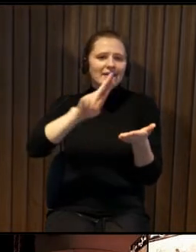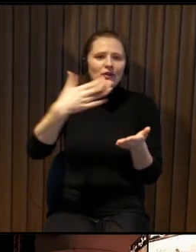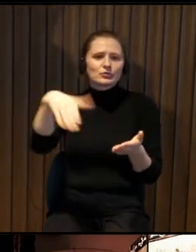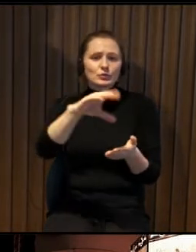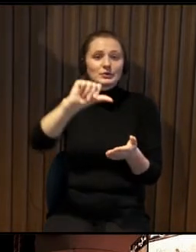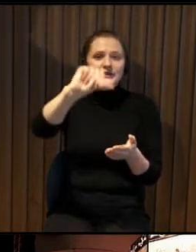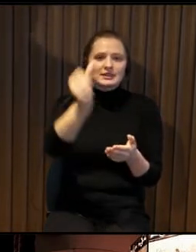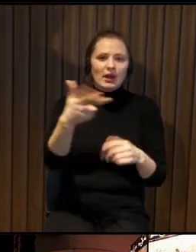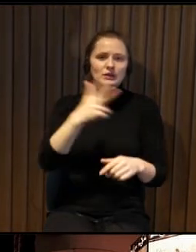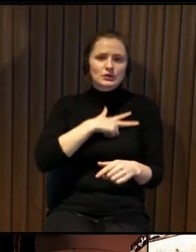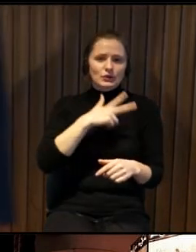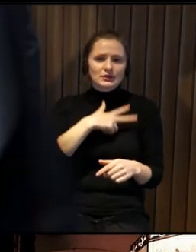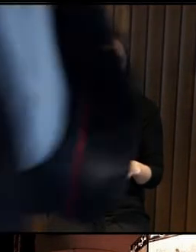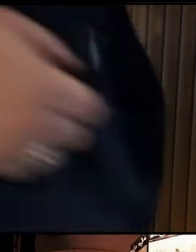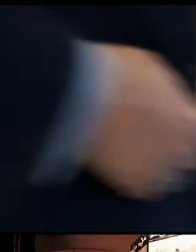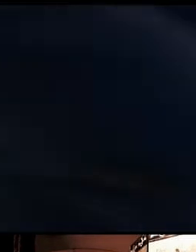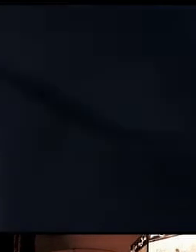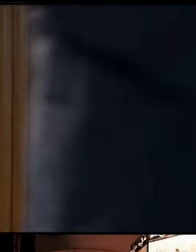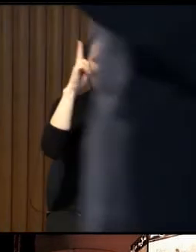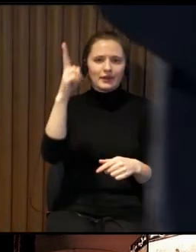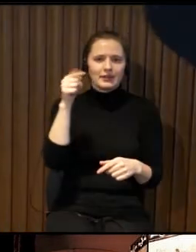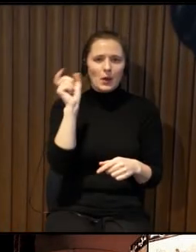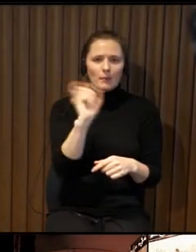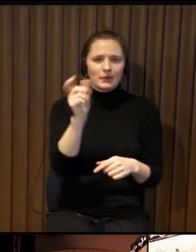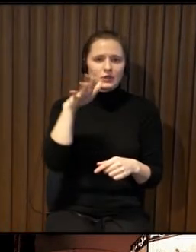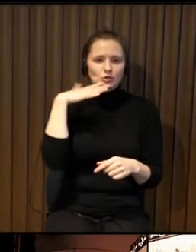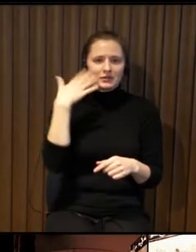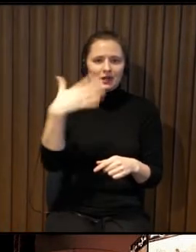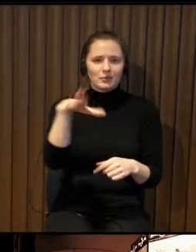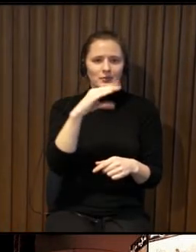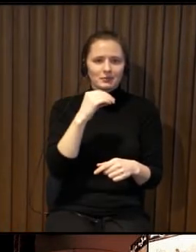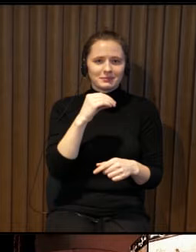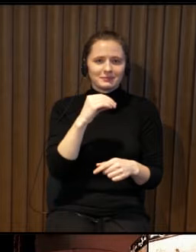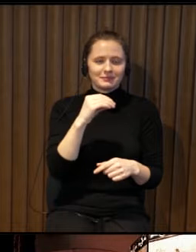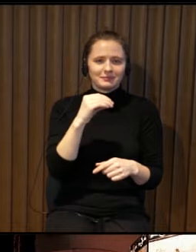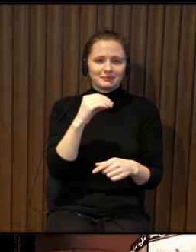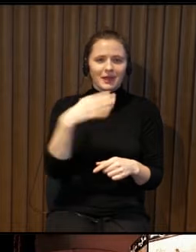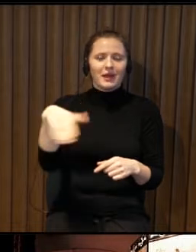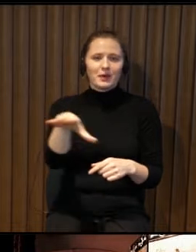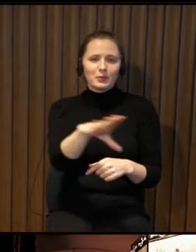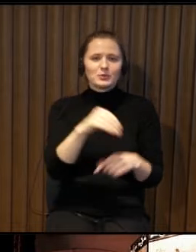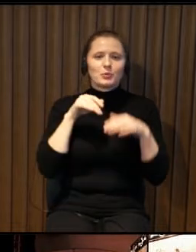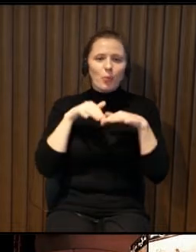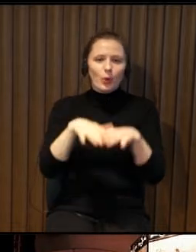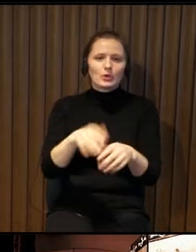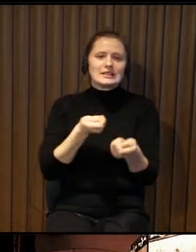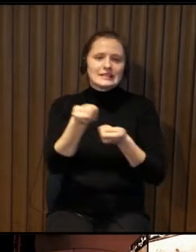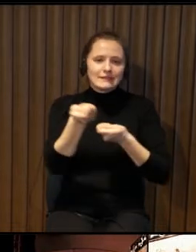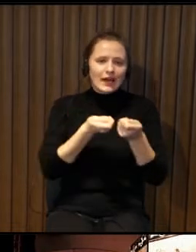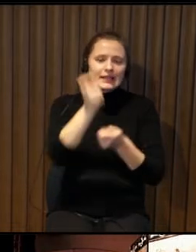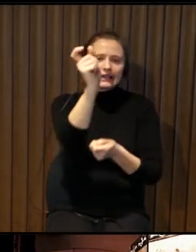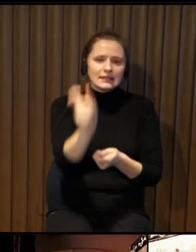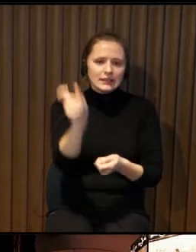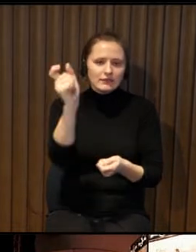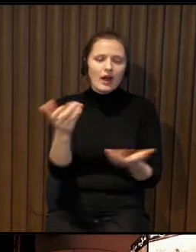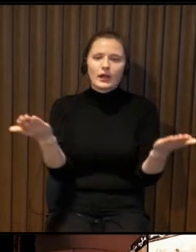When our processes are guided by individuals who have lived experience of struggle and adversity, our systems will function in